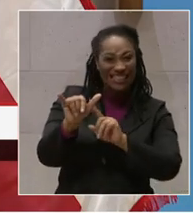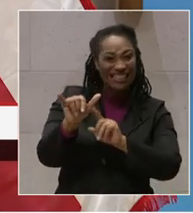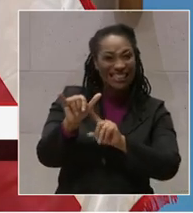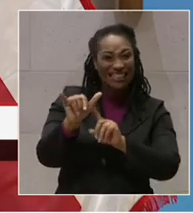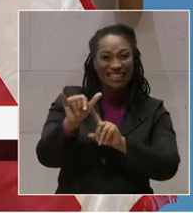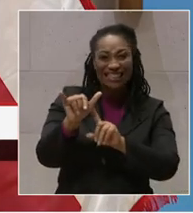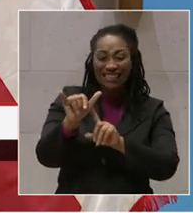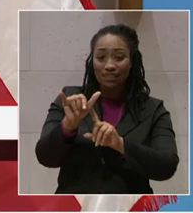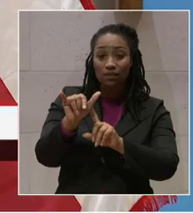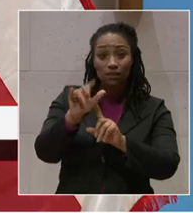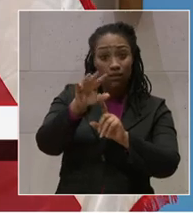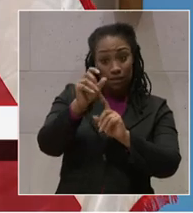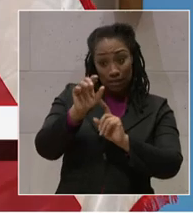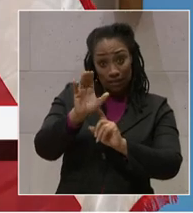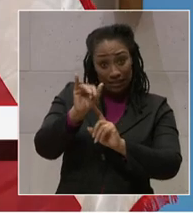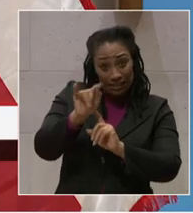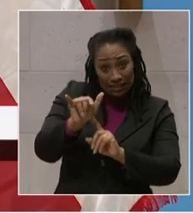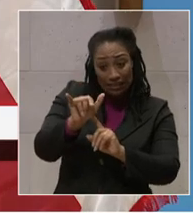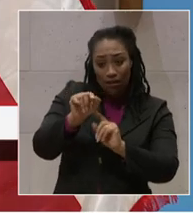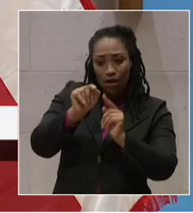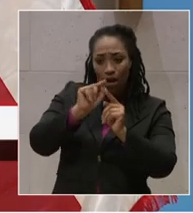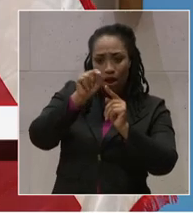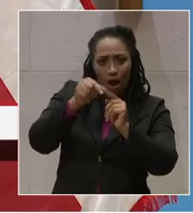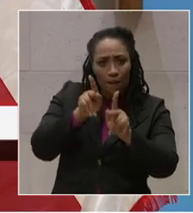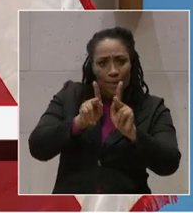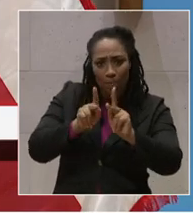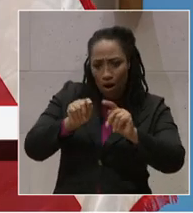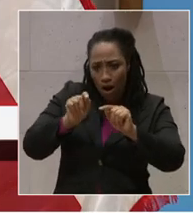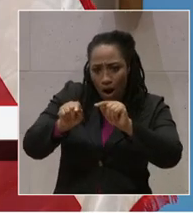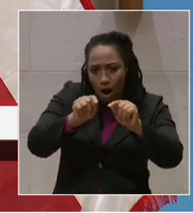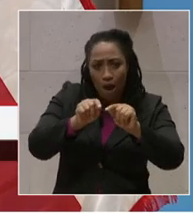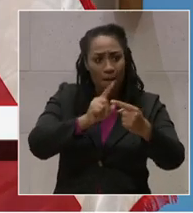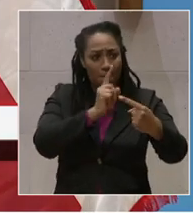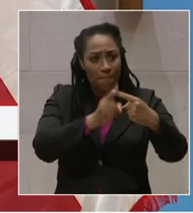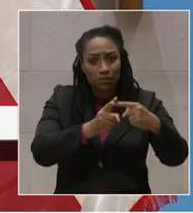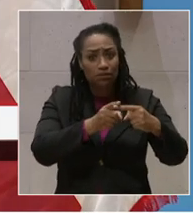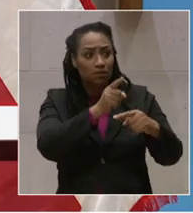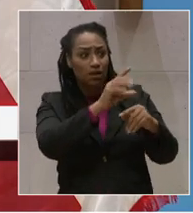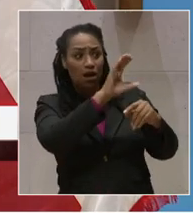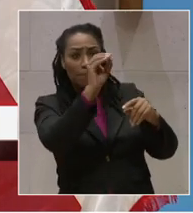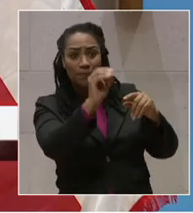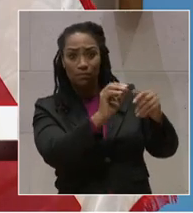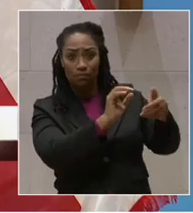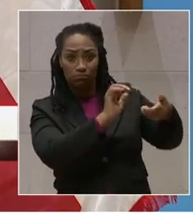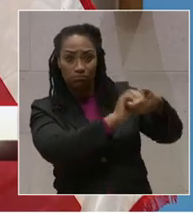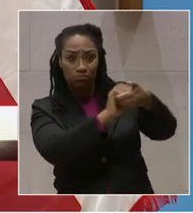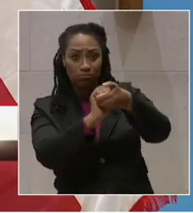philanthropic organizations, public-private partnerships. We've been able to work with